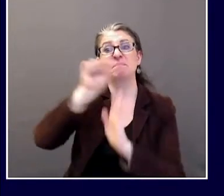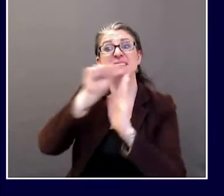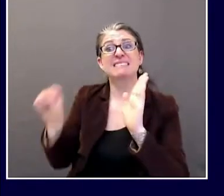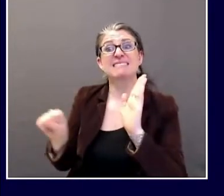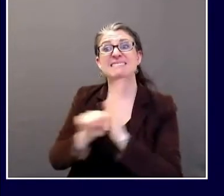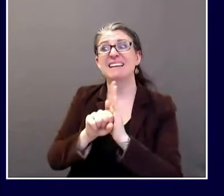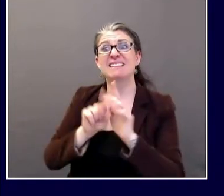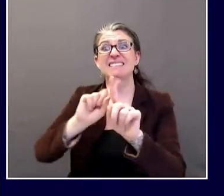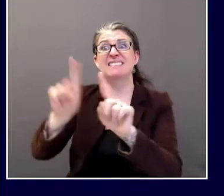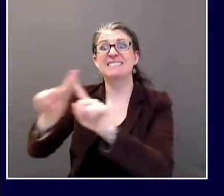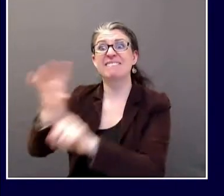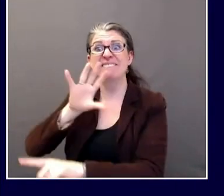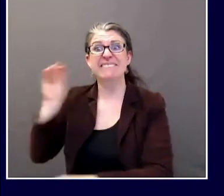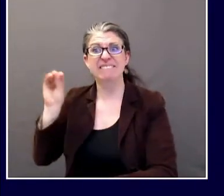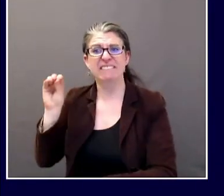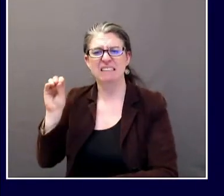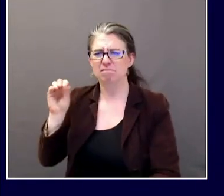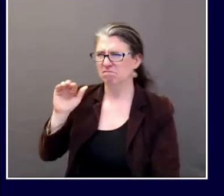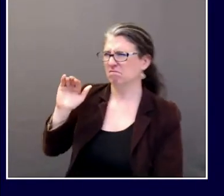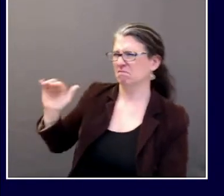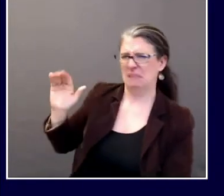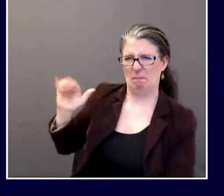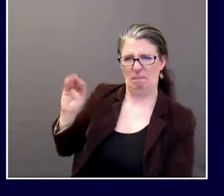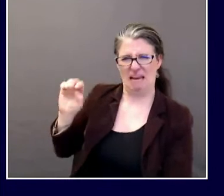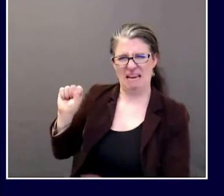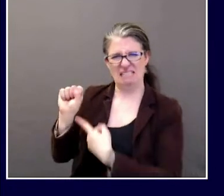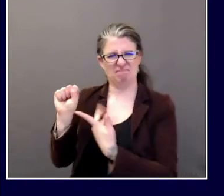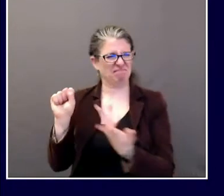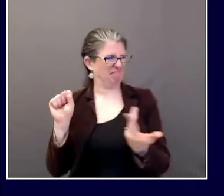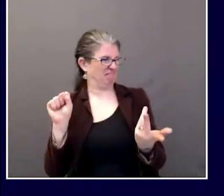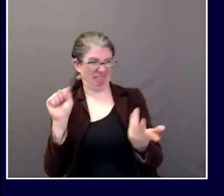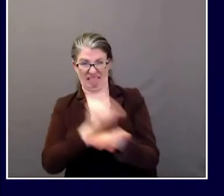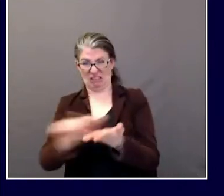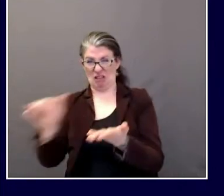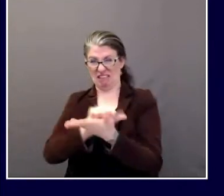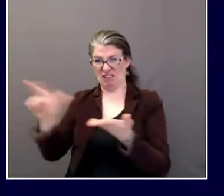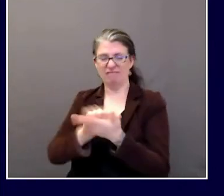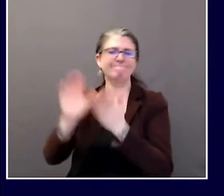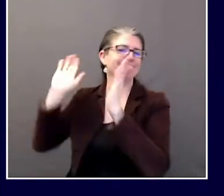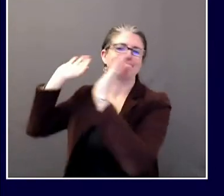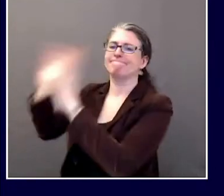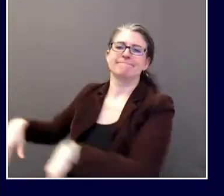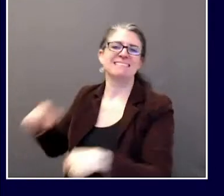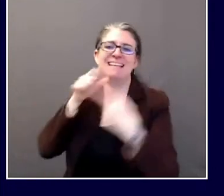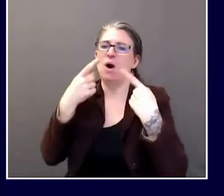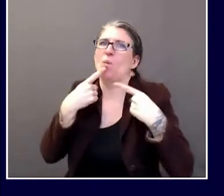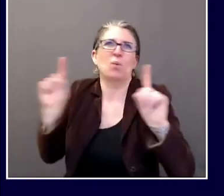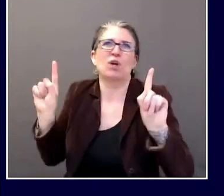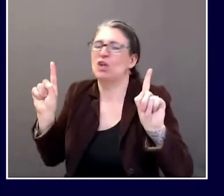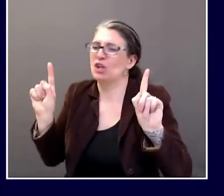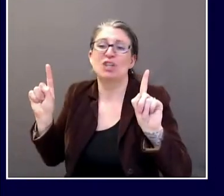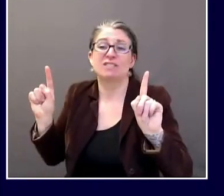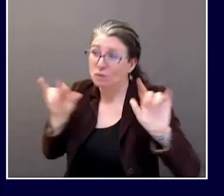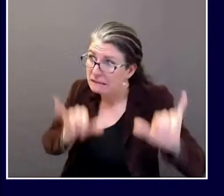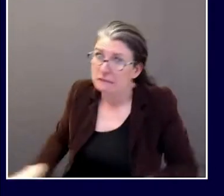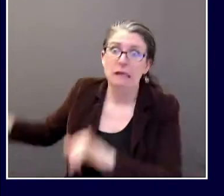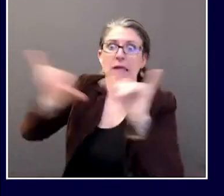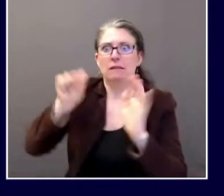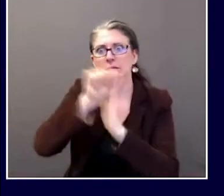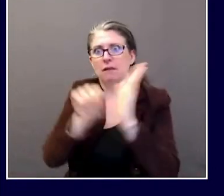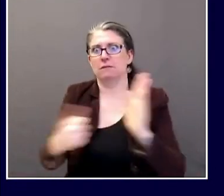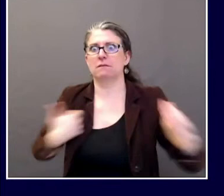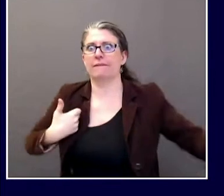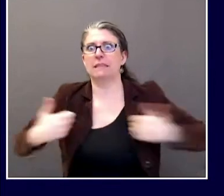I think it's going to be a couple weeks. Hopefully, when we have it and we have it in place, it will be that one-stop shop